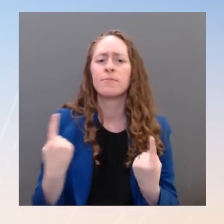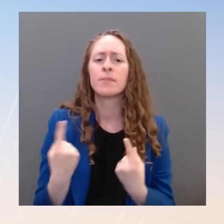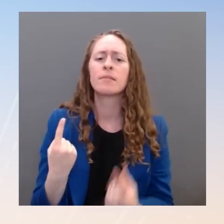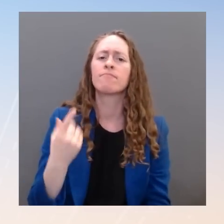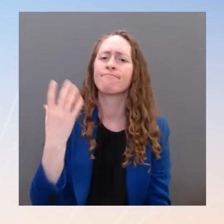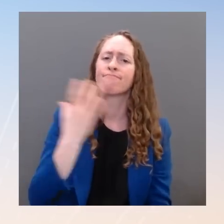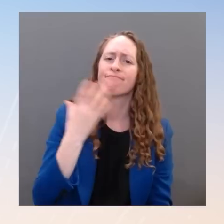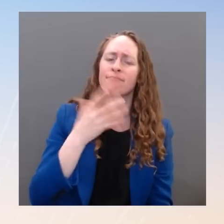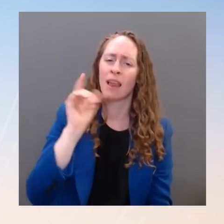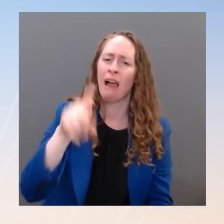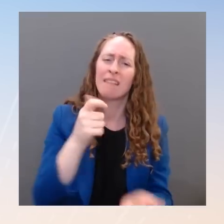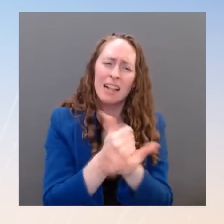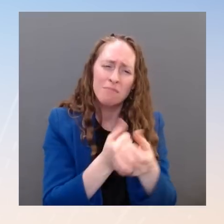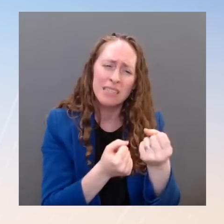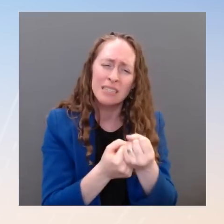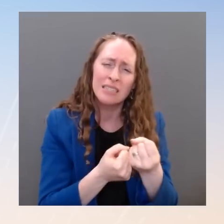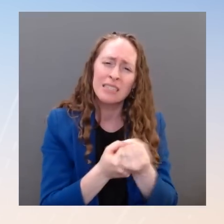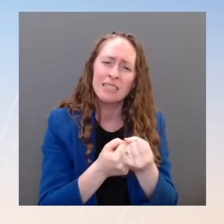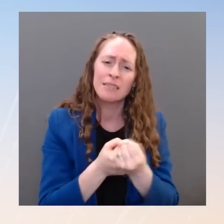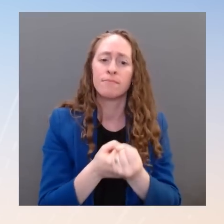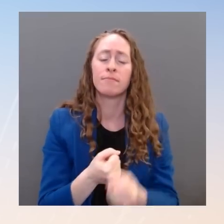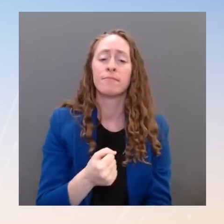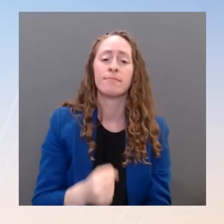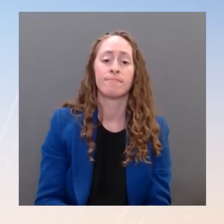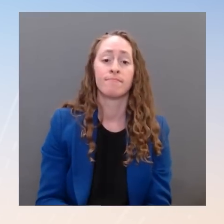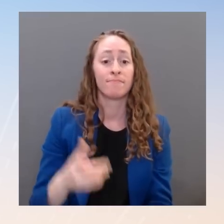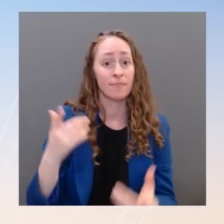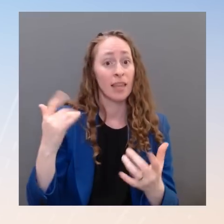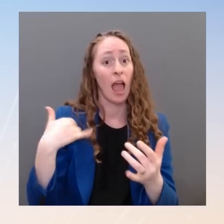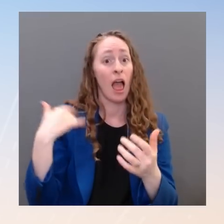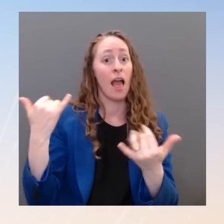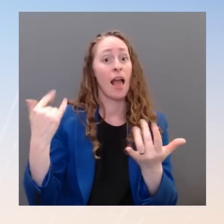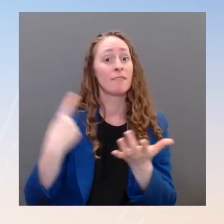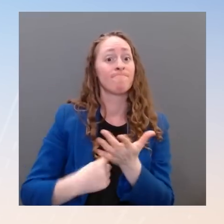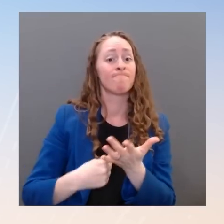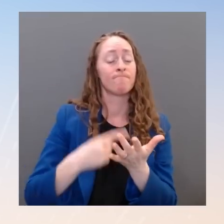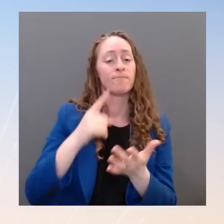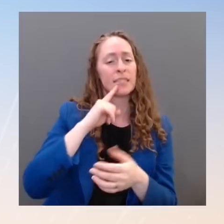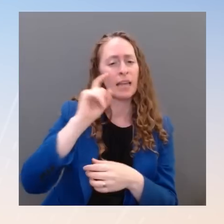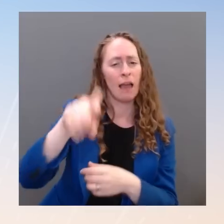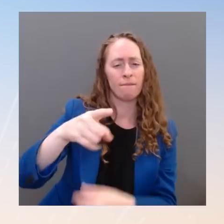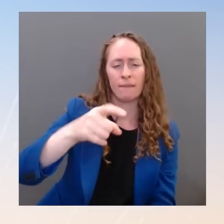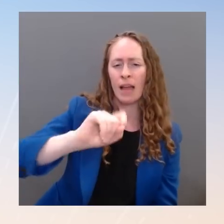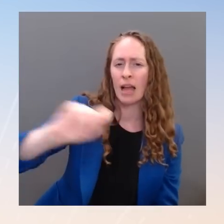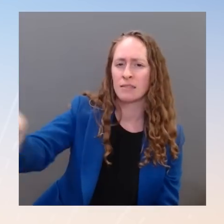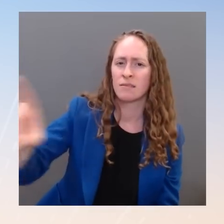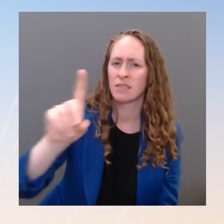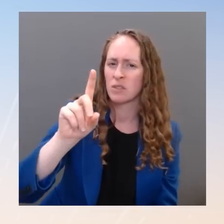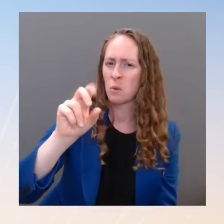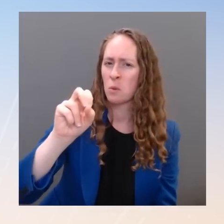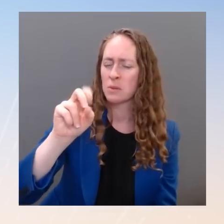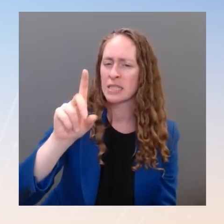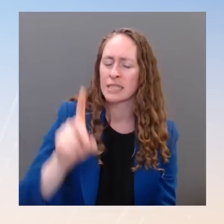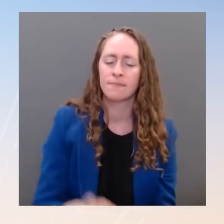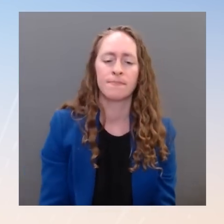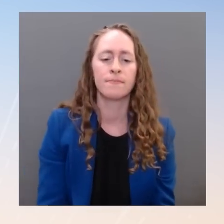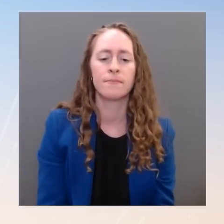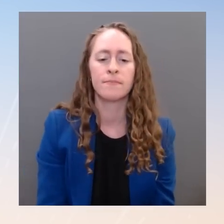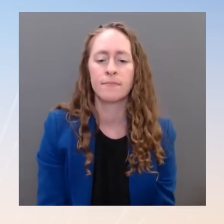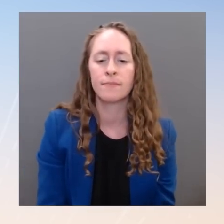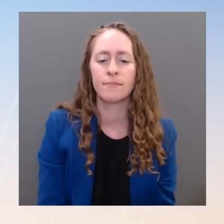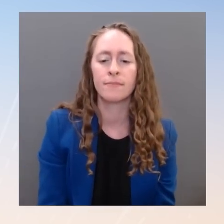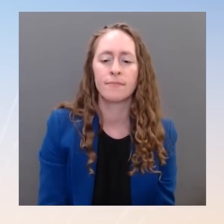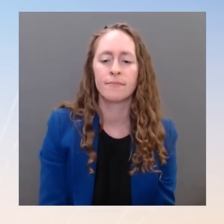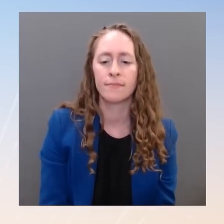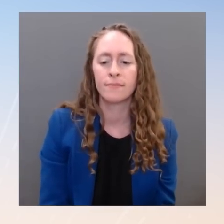what they're doing, I'd really point you to the Department of Defense, who would be better versed to speak to the specifics. And then to follow up on a question from yesterday about Ukraine and